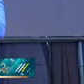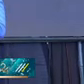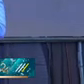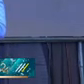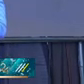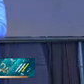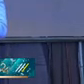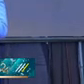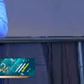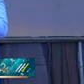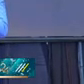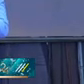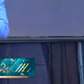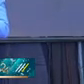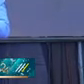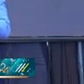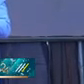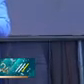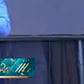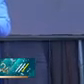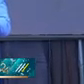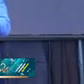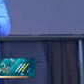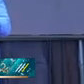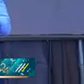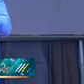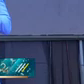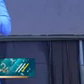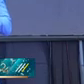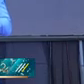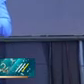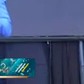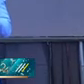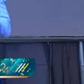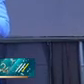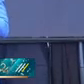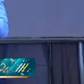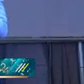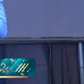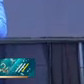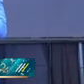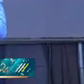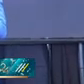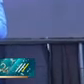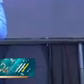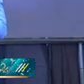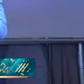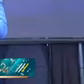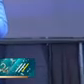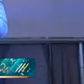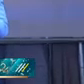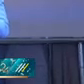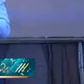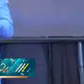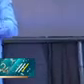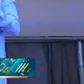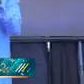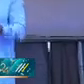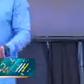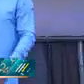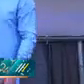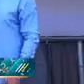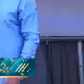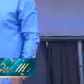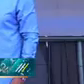the set man of the house the Visionary of the house can we celebrate the angel of the house go